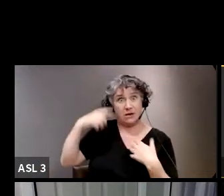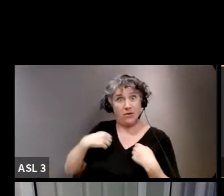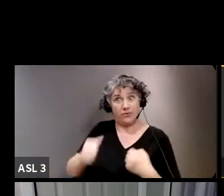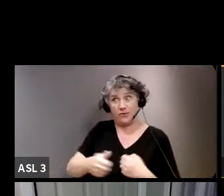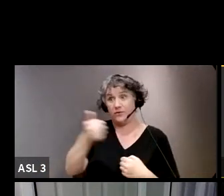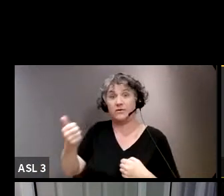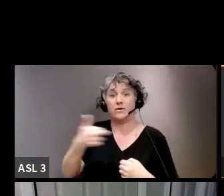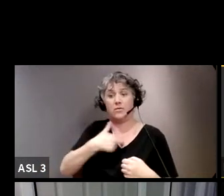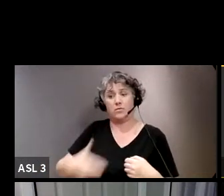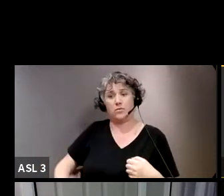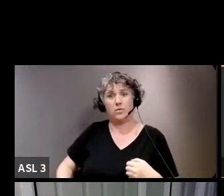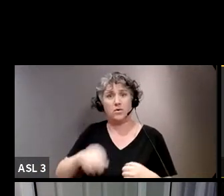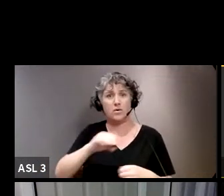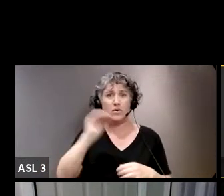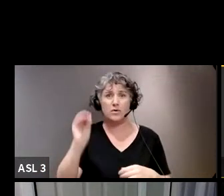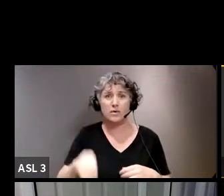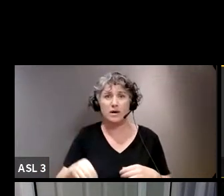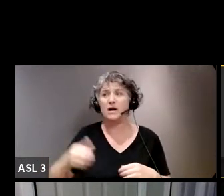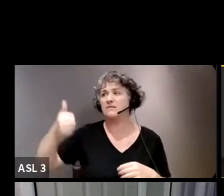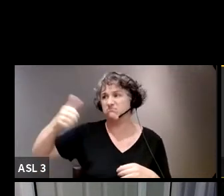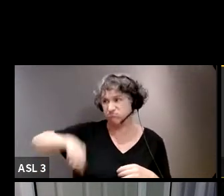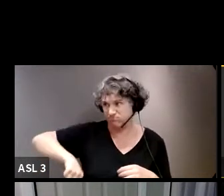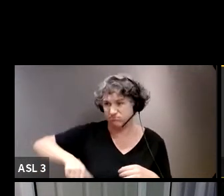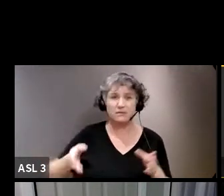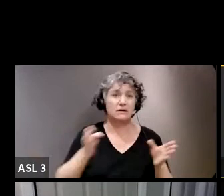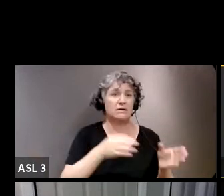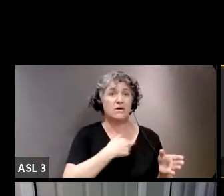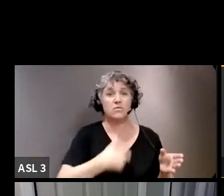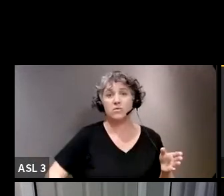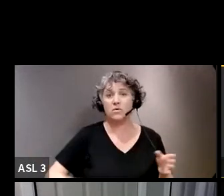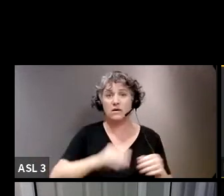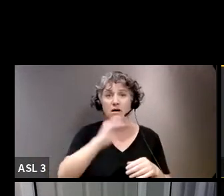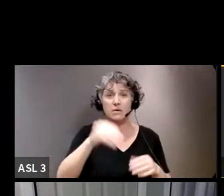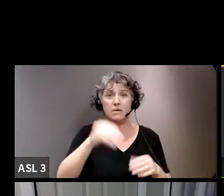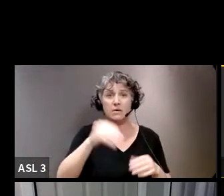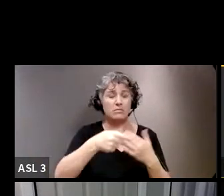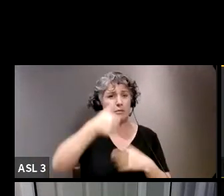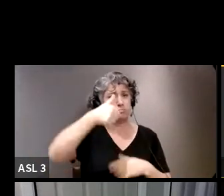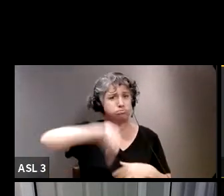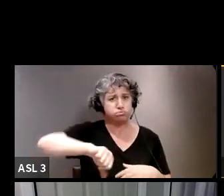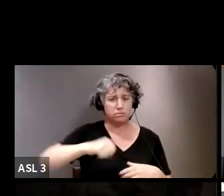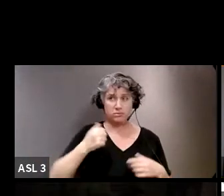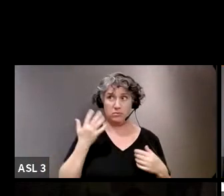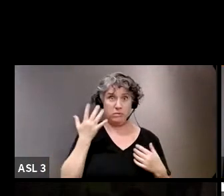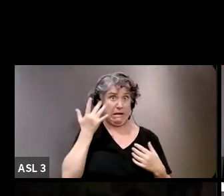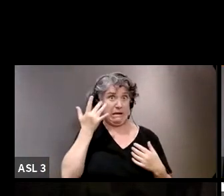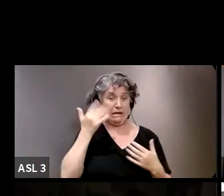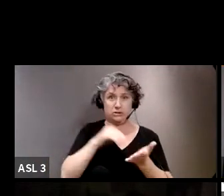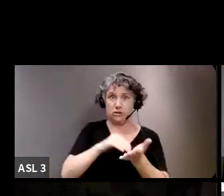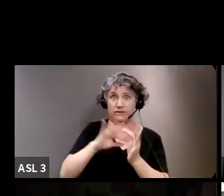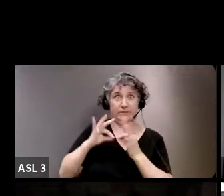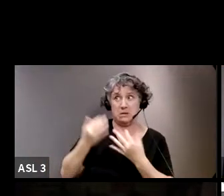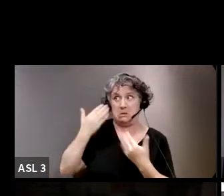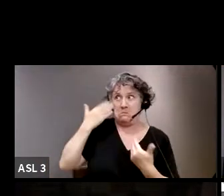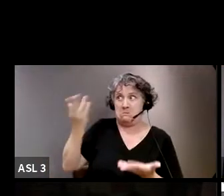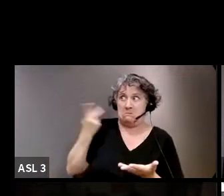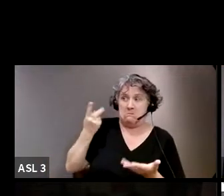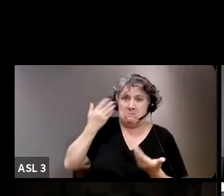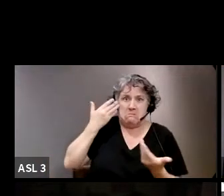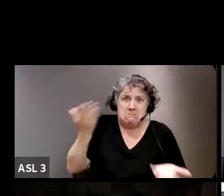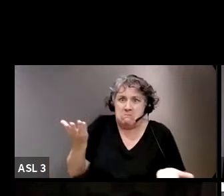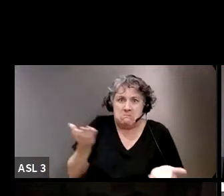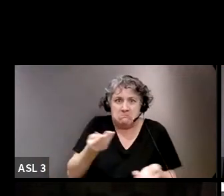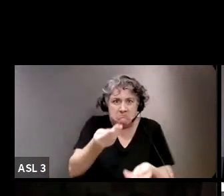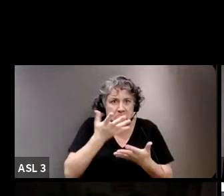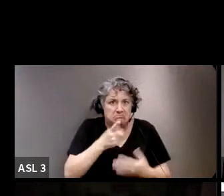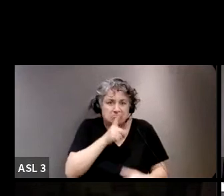royal ottawa one of their programs twice we don't really know why um nobody can